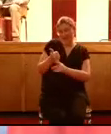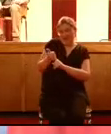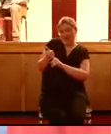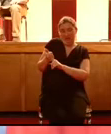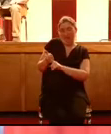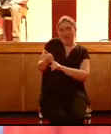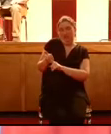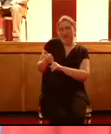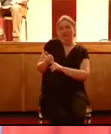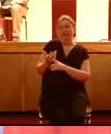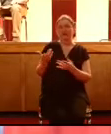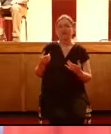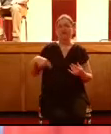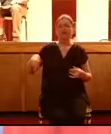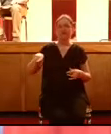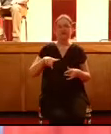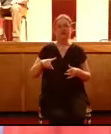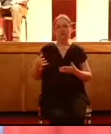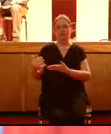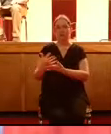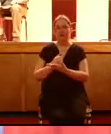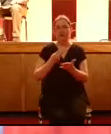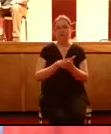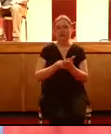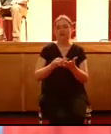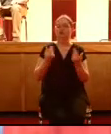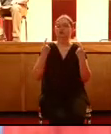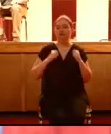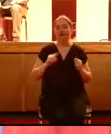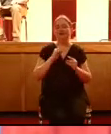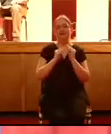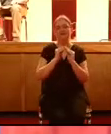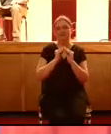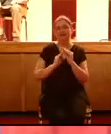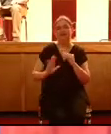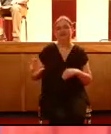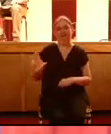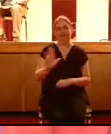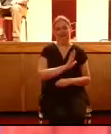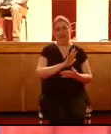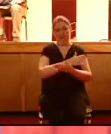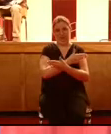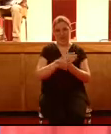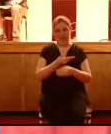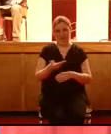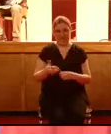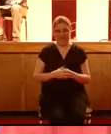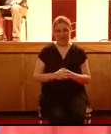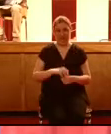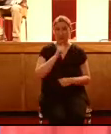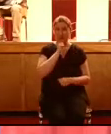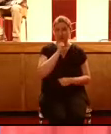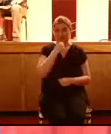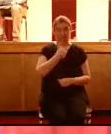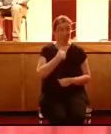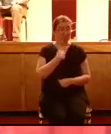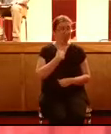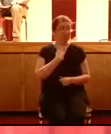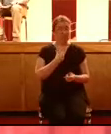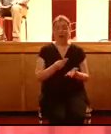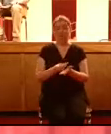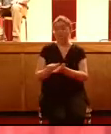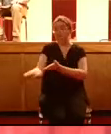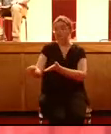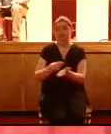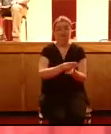majority of the money just trying to keep their broken instruments repaired. So the school district took that on. Now, privately, I have donated. I have